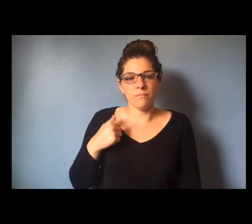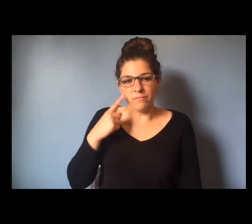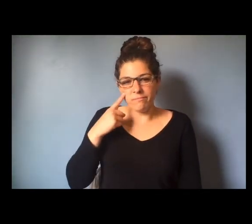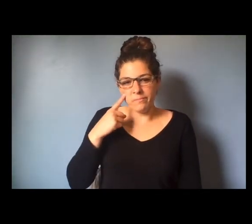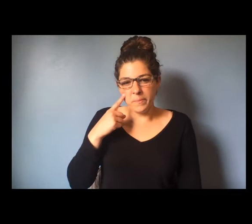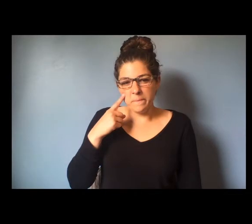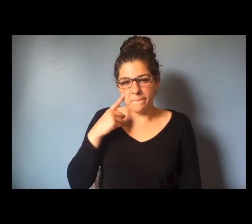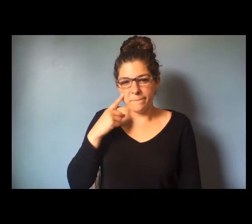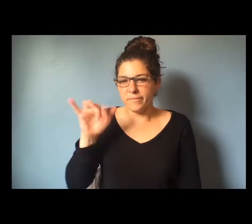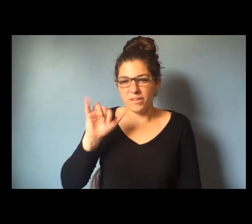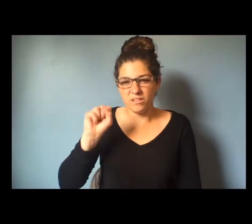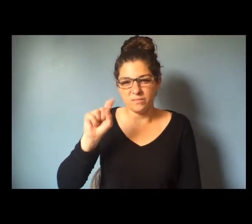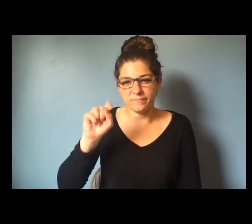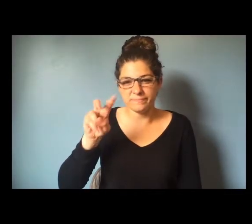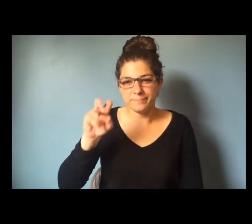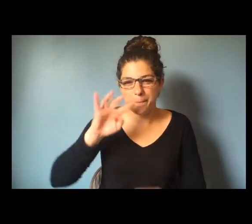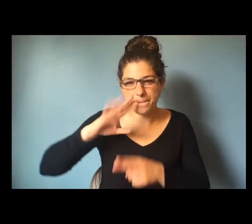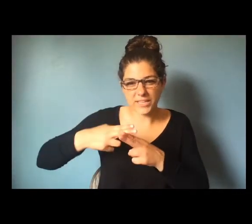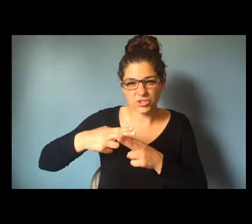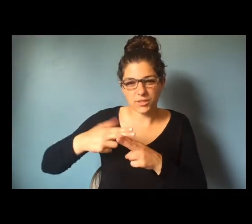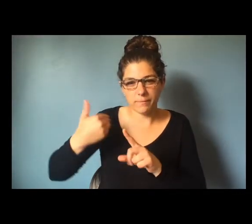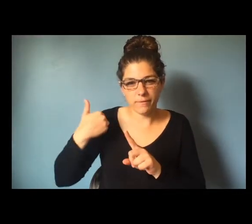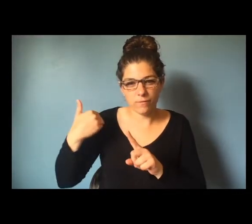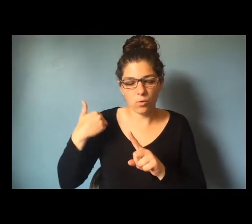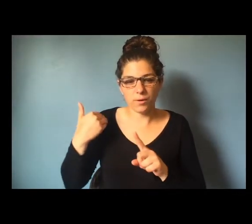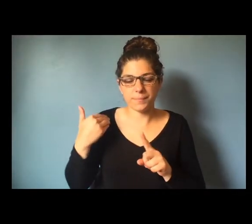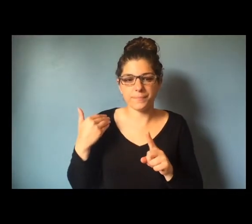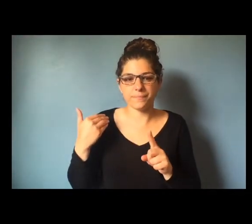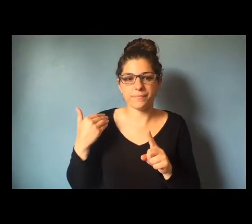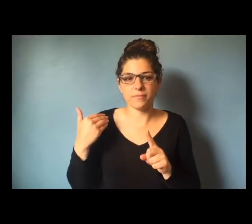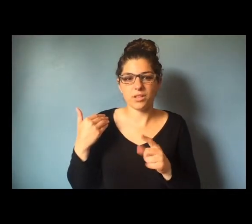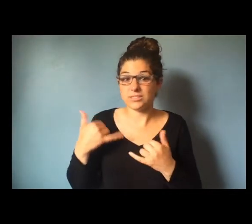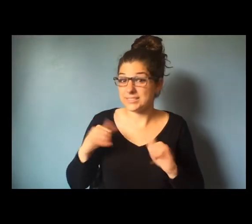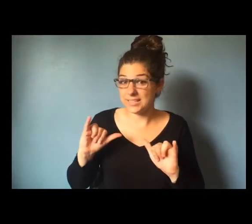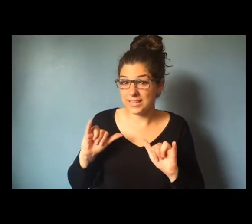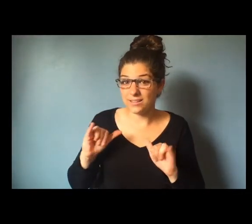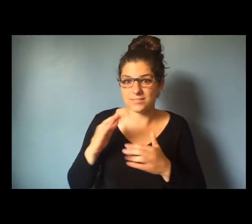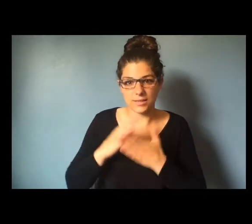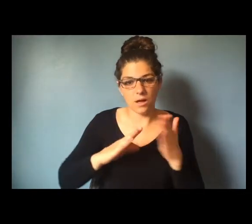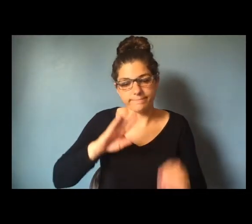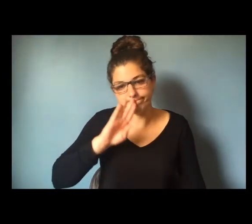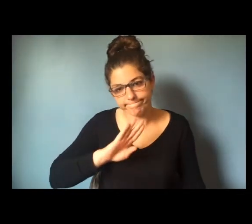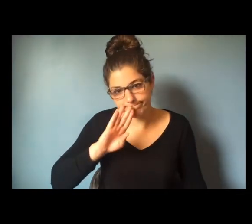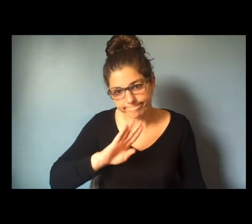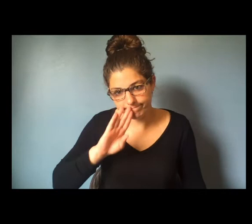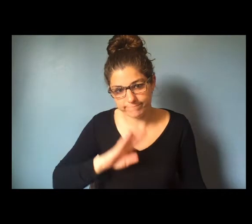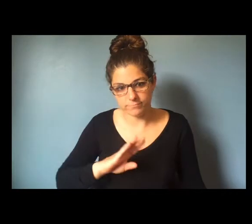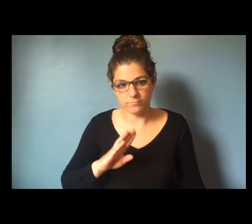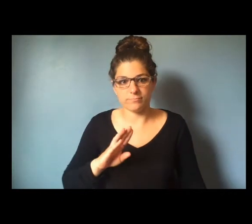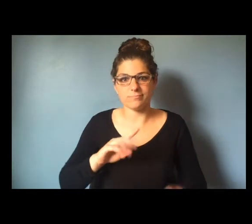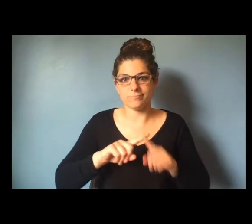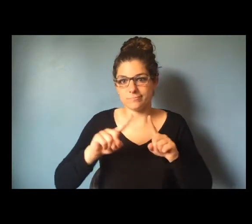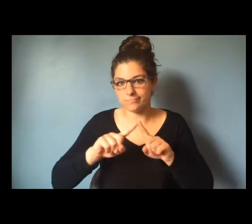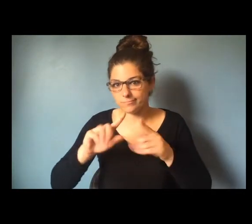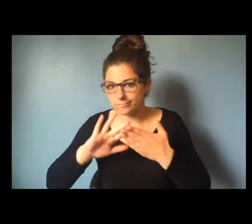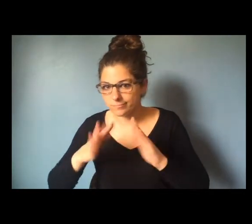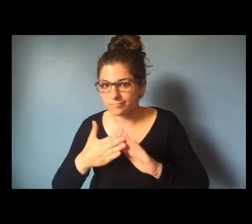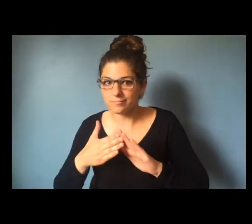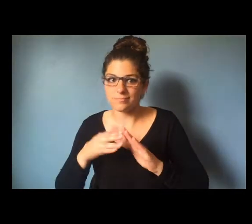as Steve mentioned earlier, there's still obviously some frustrations in different cities that we live